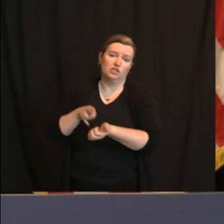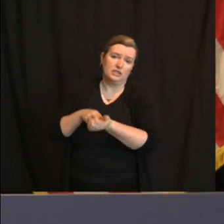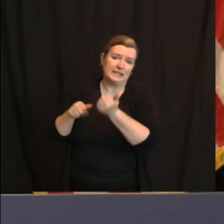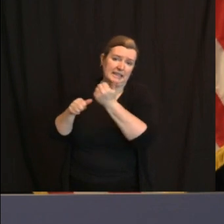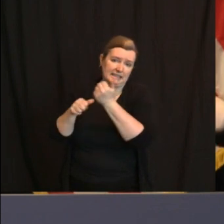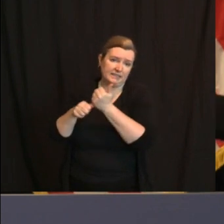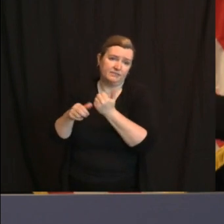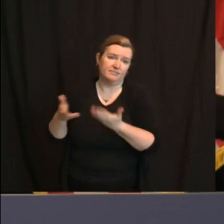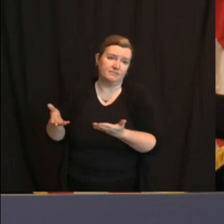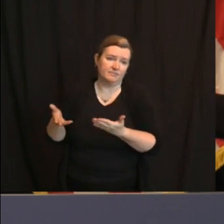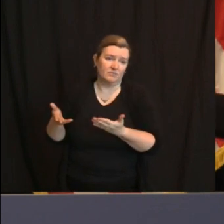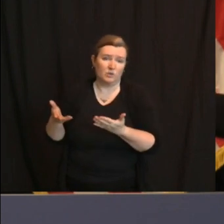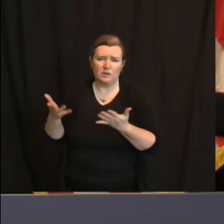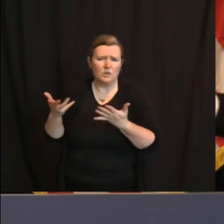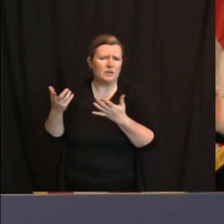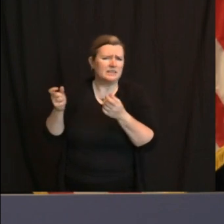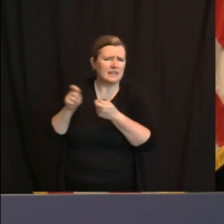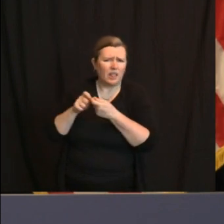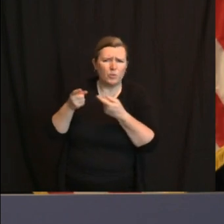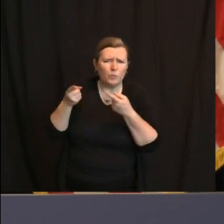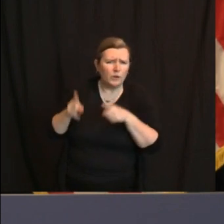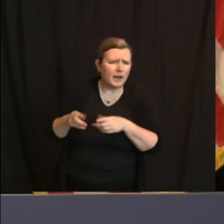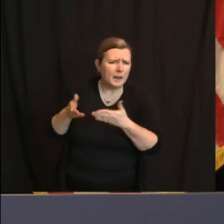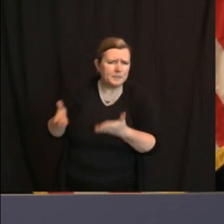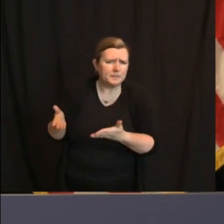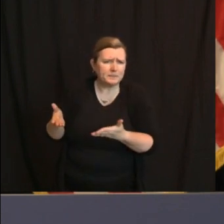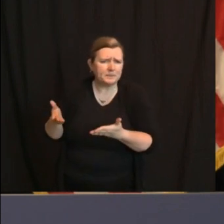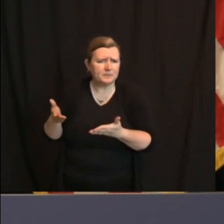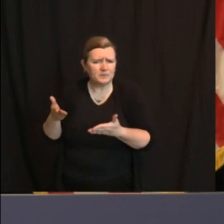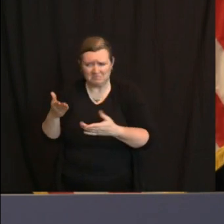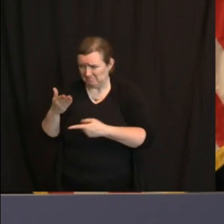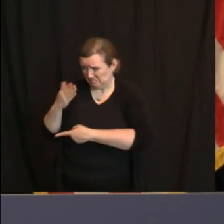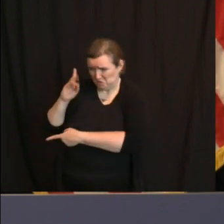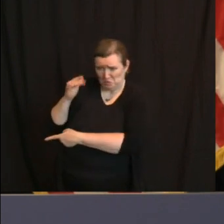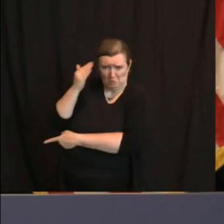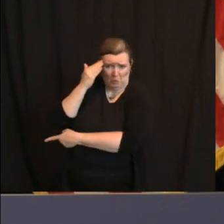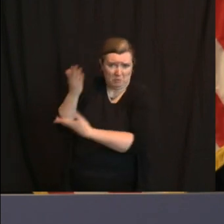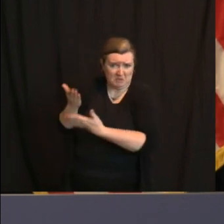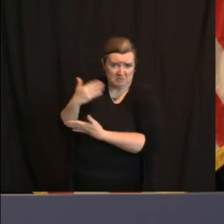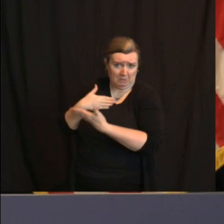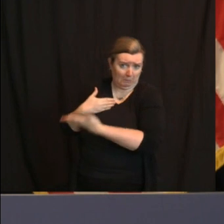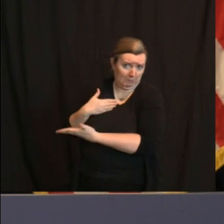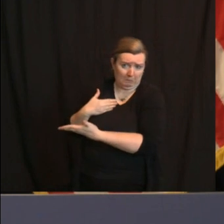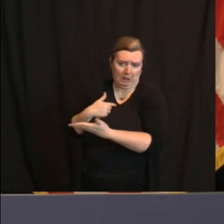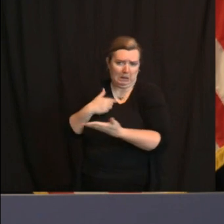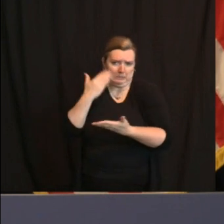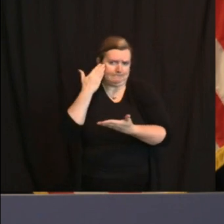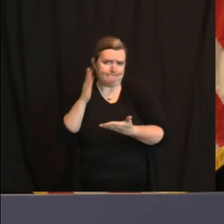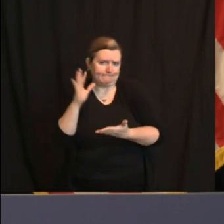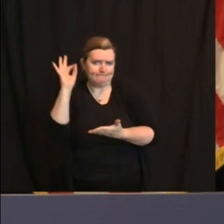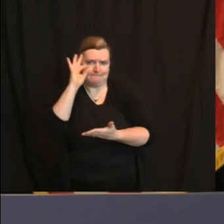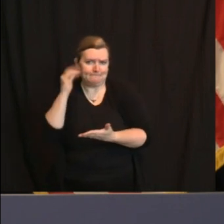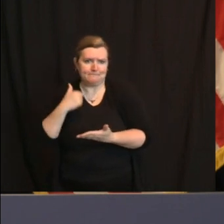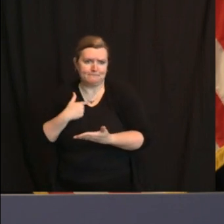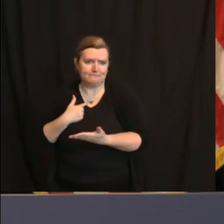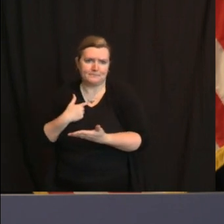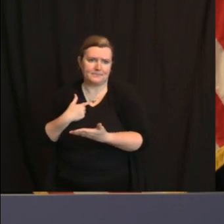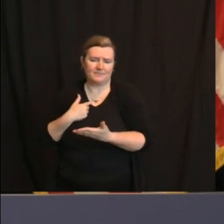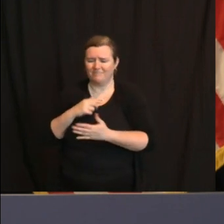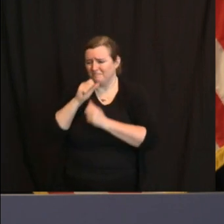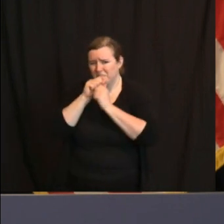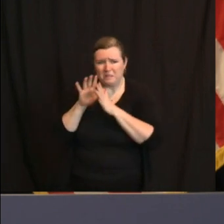of the case, Judy. Do you? We don't. So we can come back to you. I don't. Again, bless the loss of